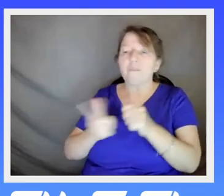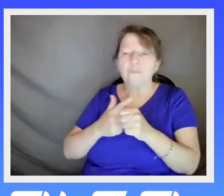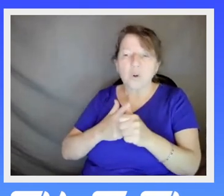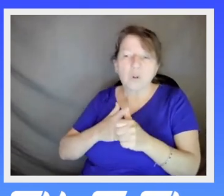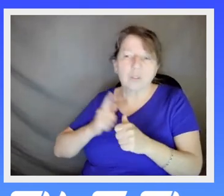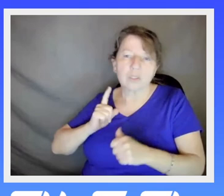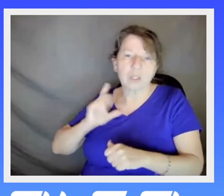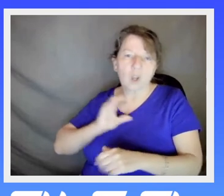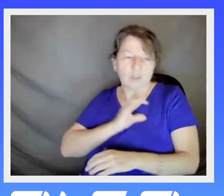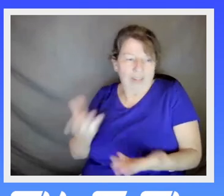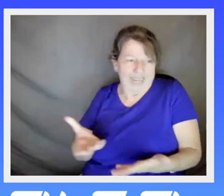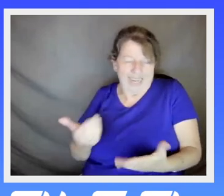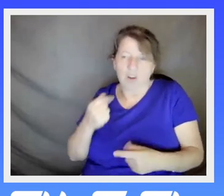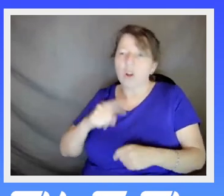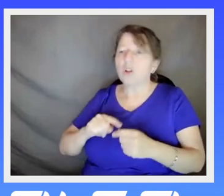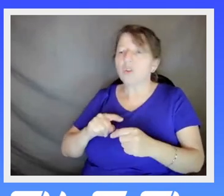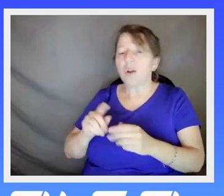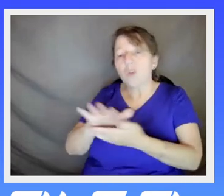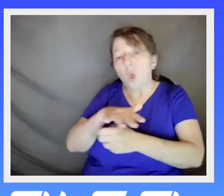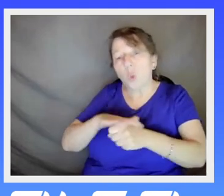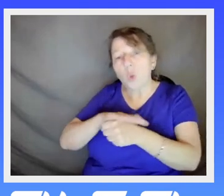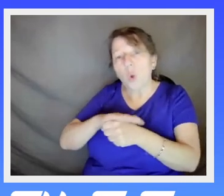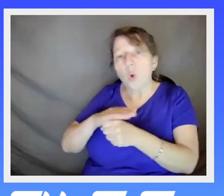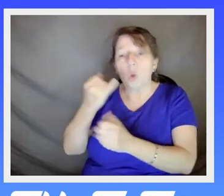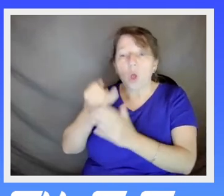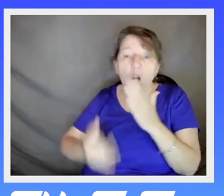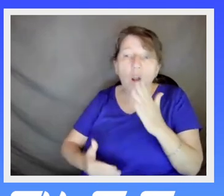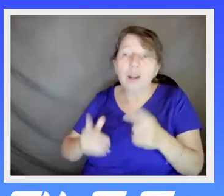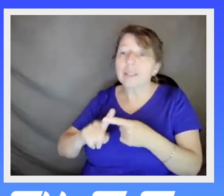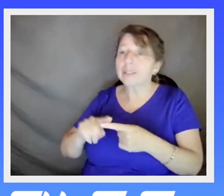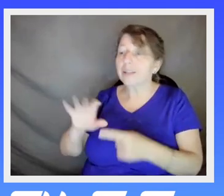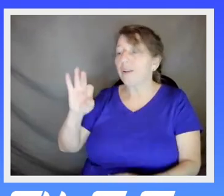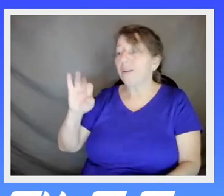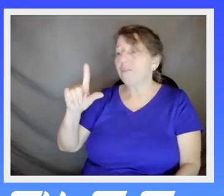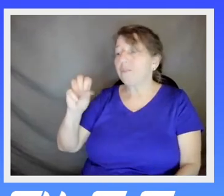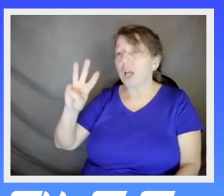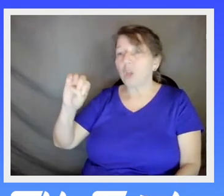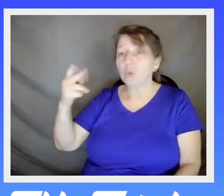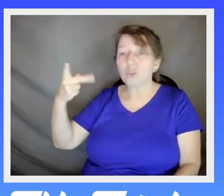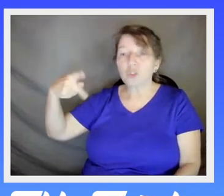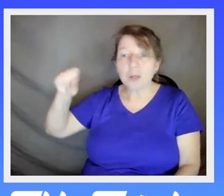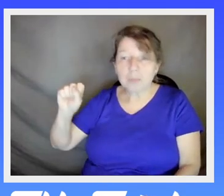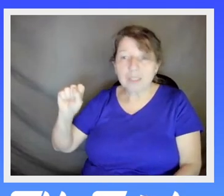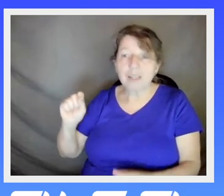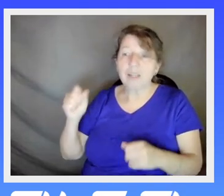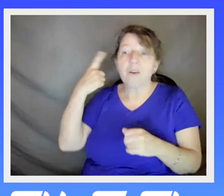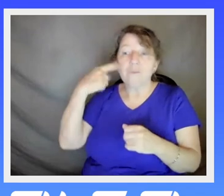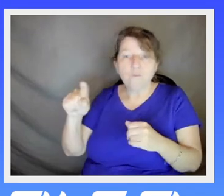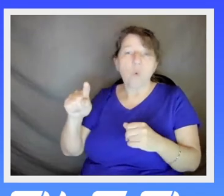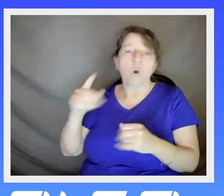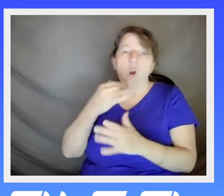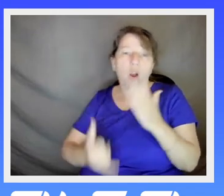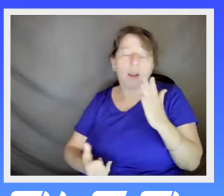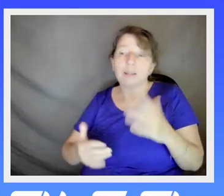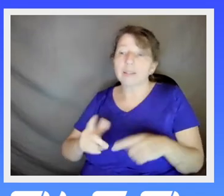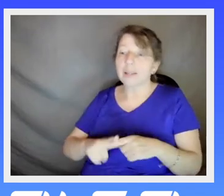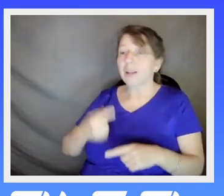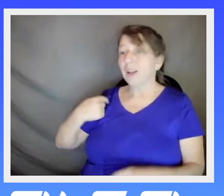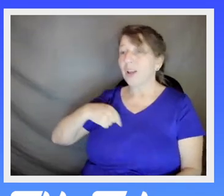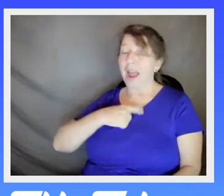through awards programs, grant programs, fellowships in Boston. I'm proud of the fact that we have the